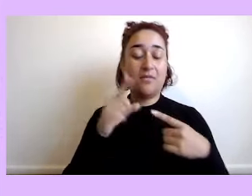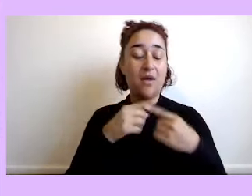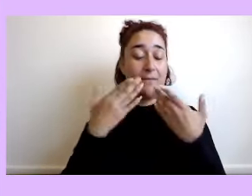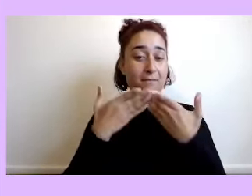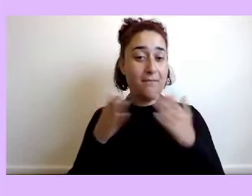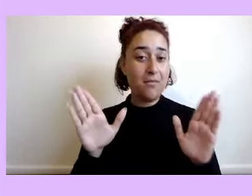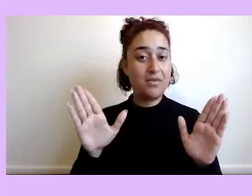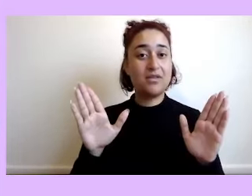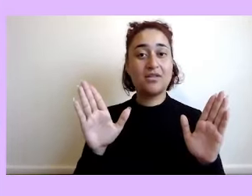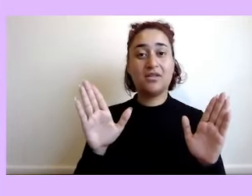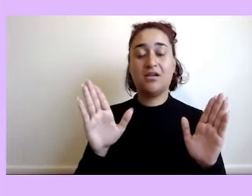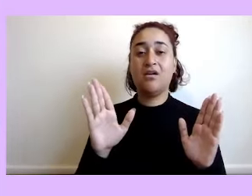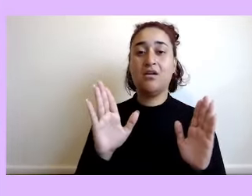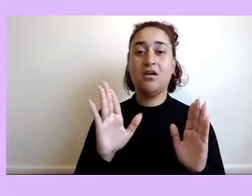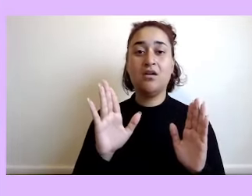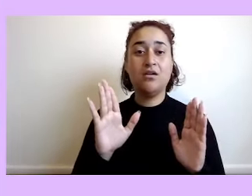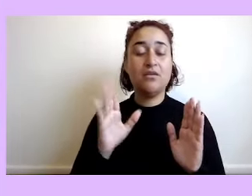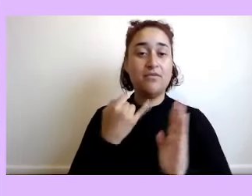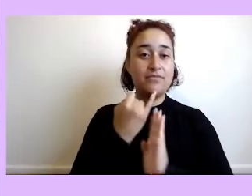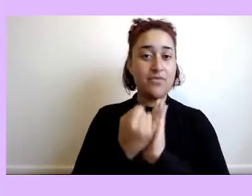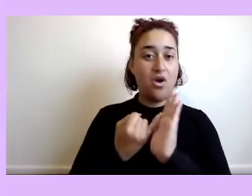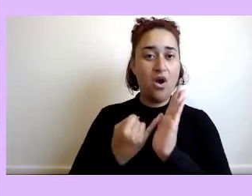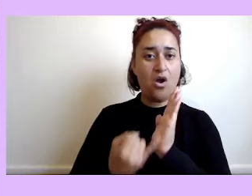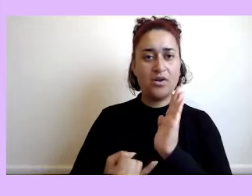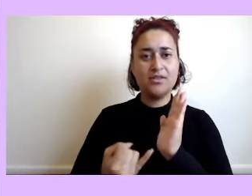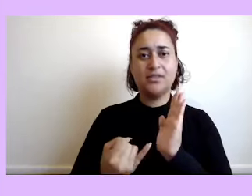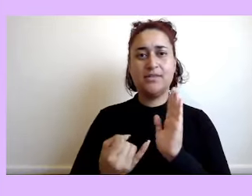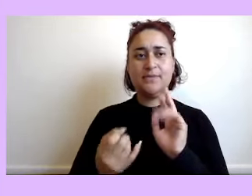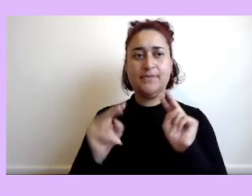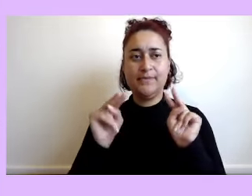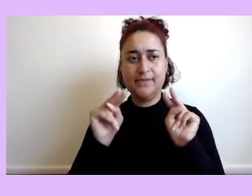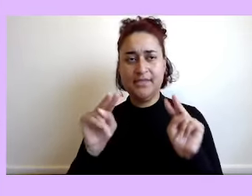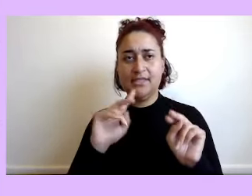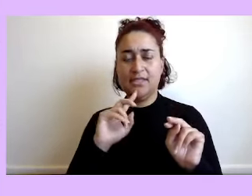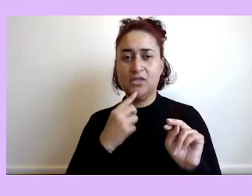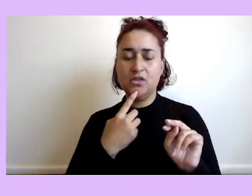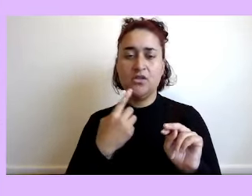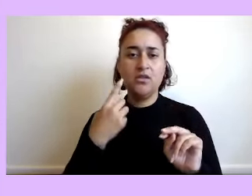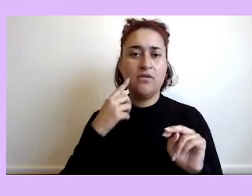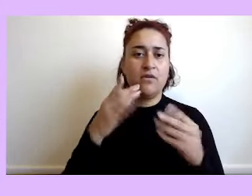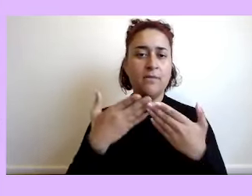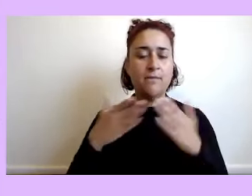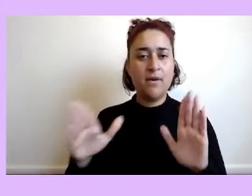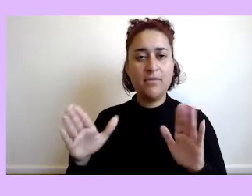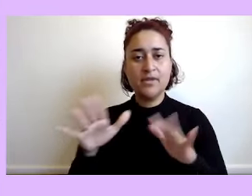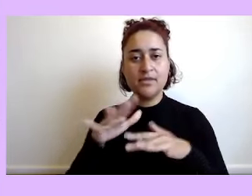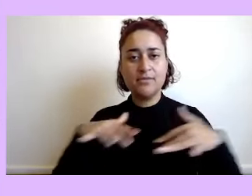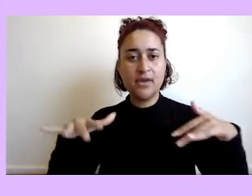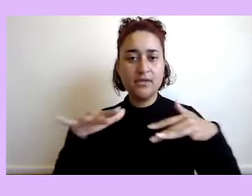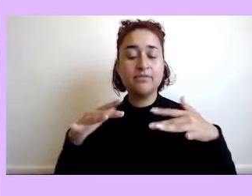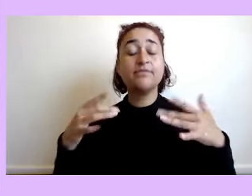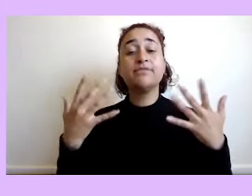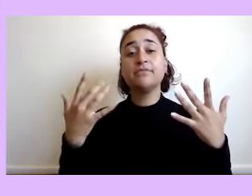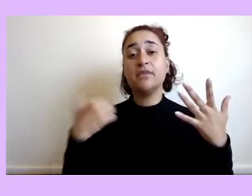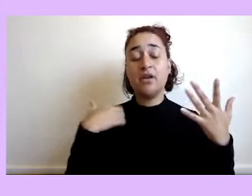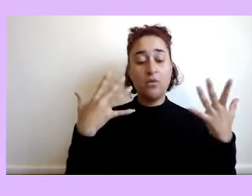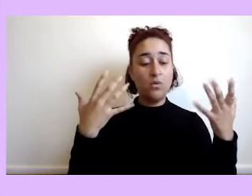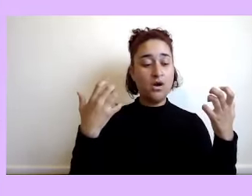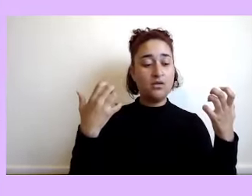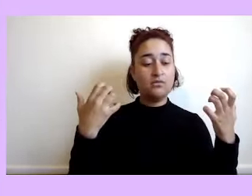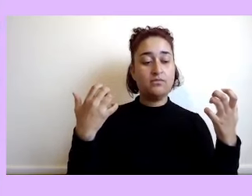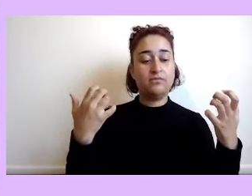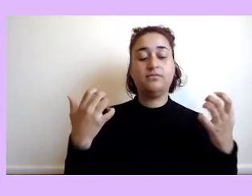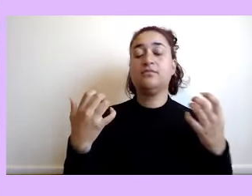and sort of the art taking seriously public life or public space. And I want to make an